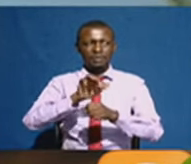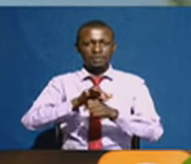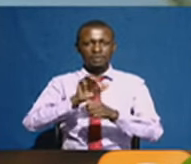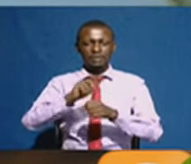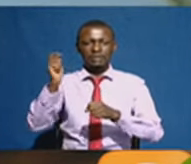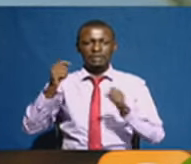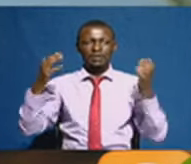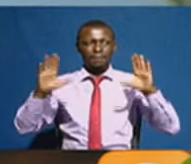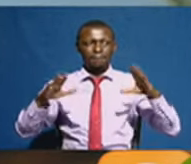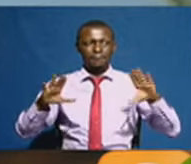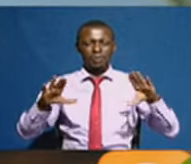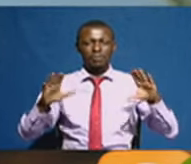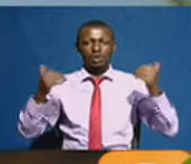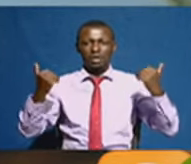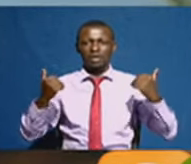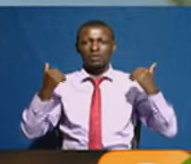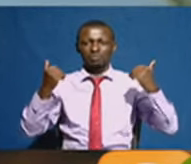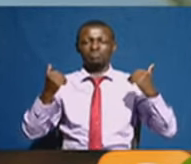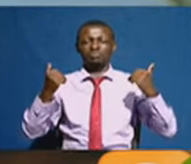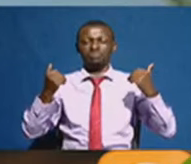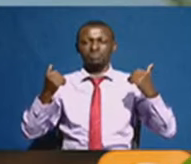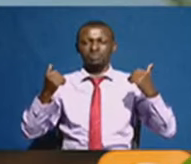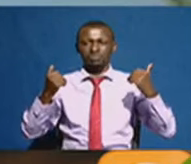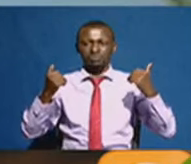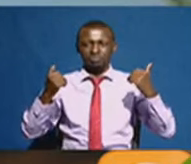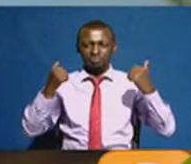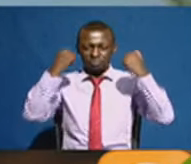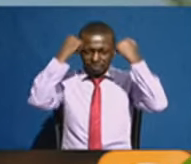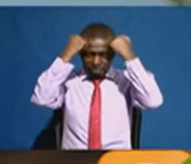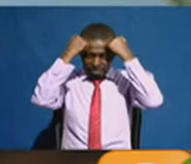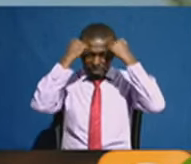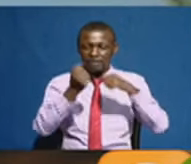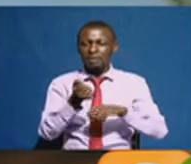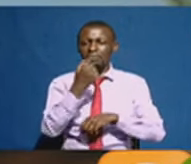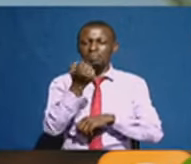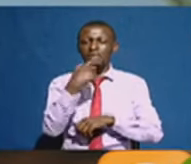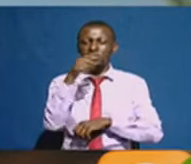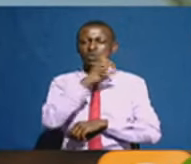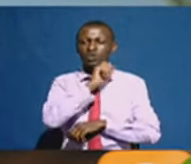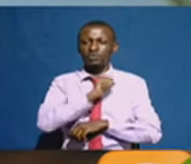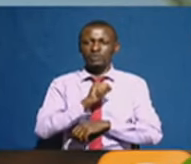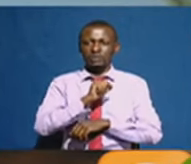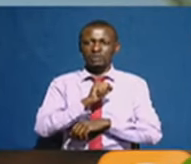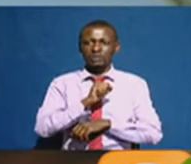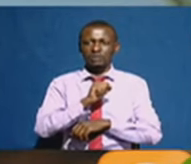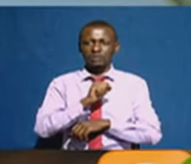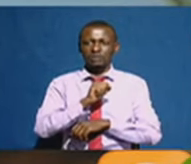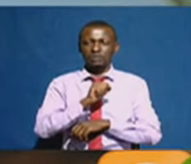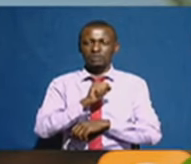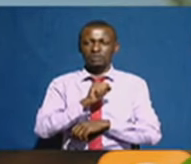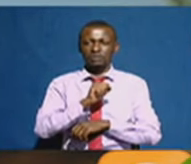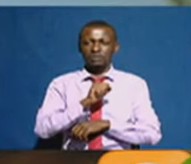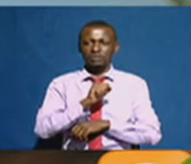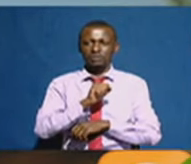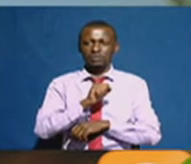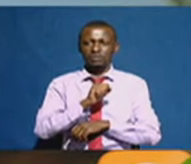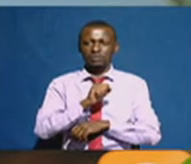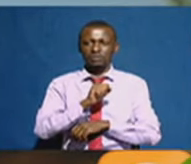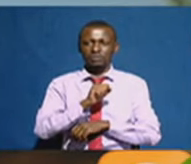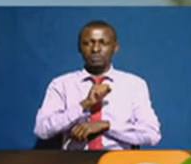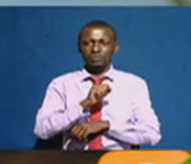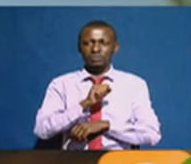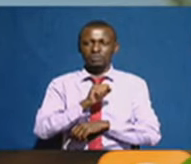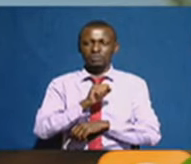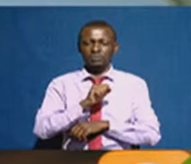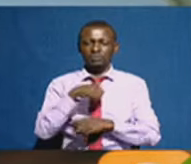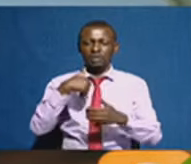Kenyans with a medical background that are thriving. They are doing they are practicing their professions out